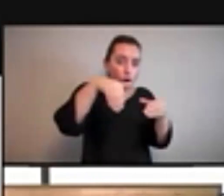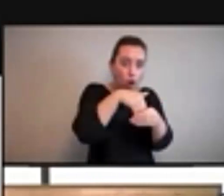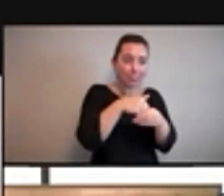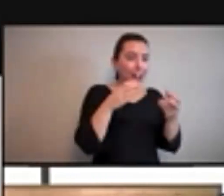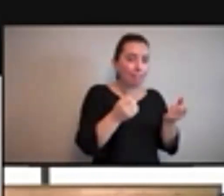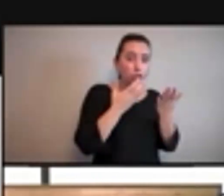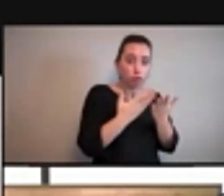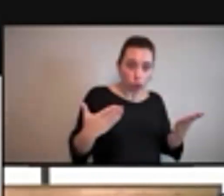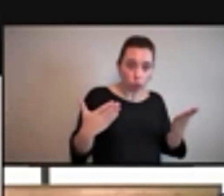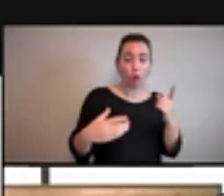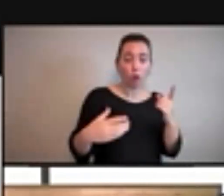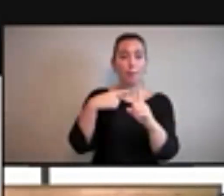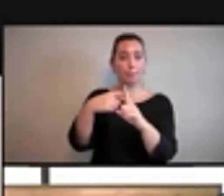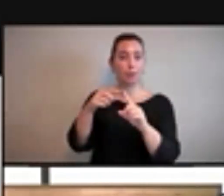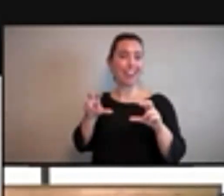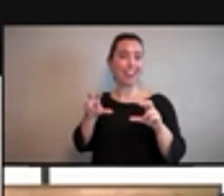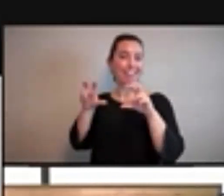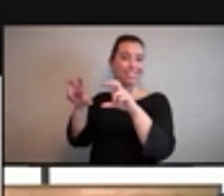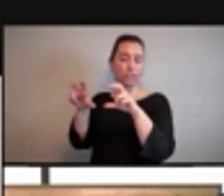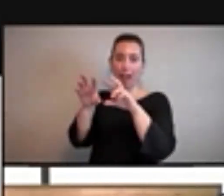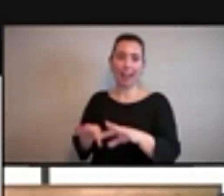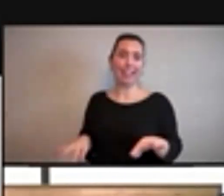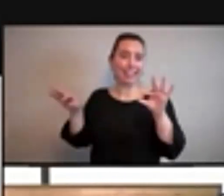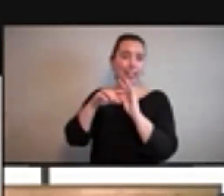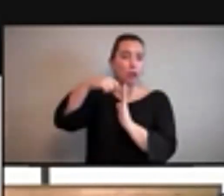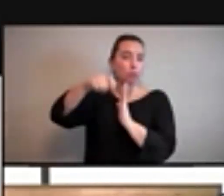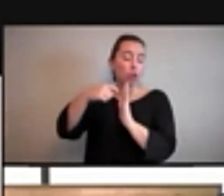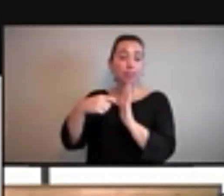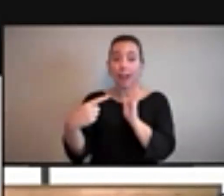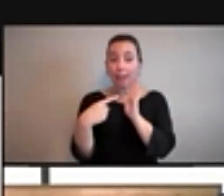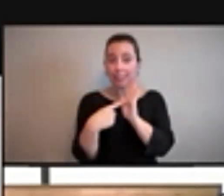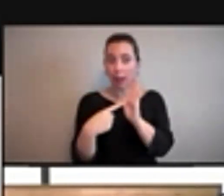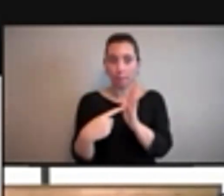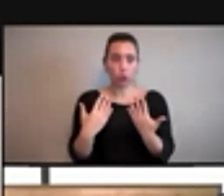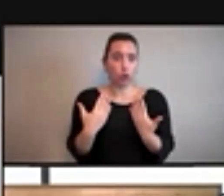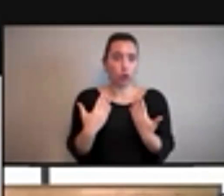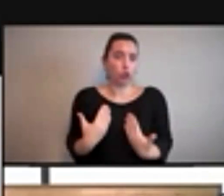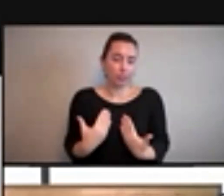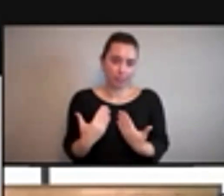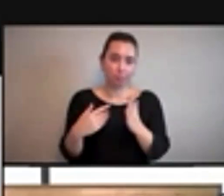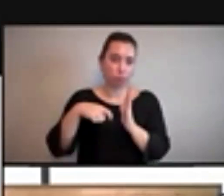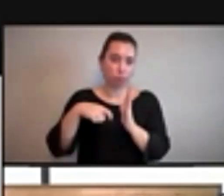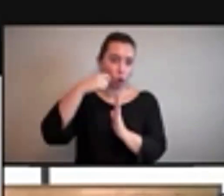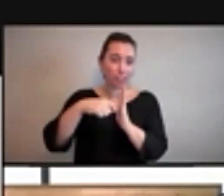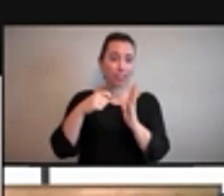invest very much into key projects that we've got. One of them is currently underway, which is a website relaunch project in